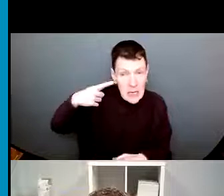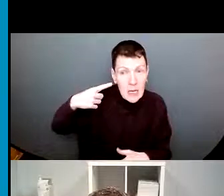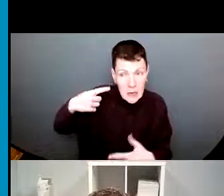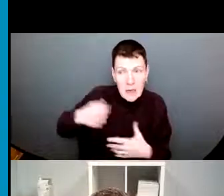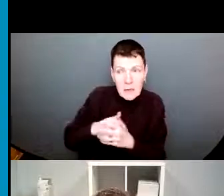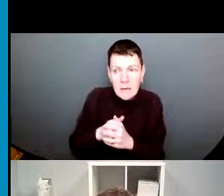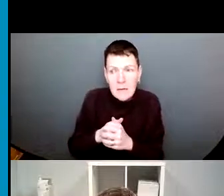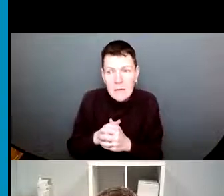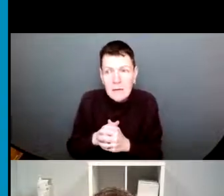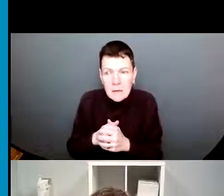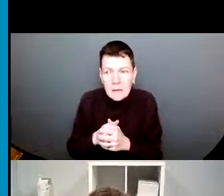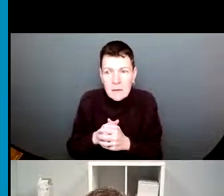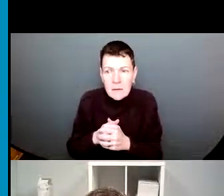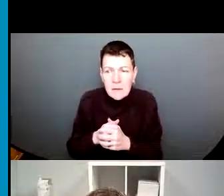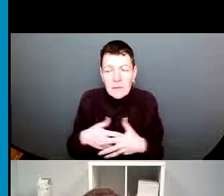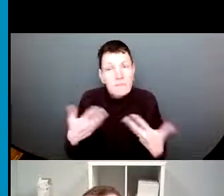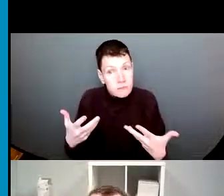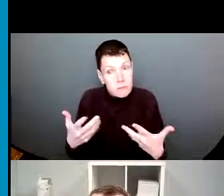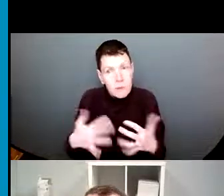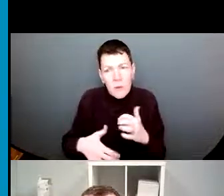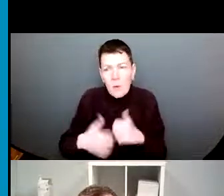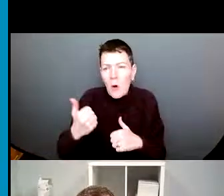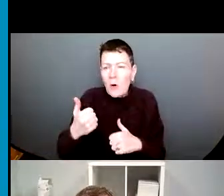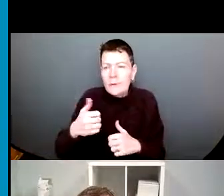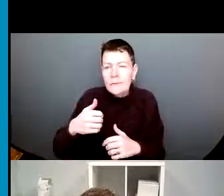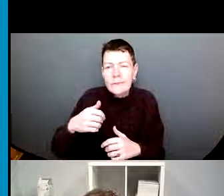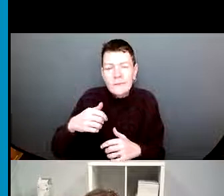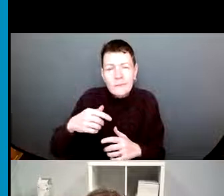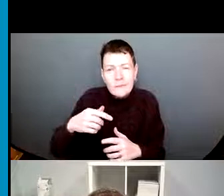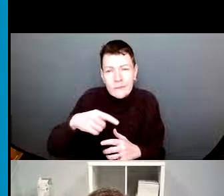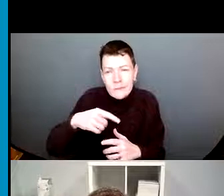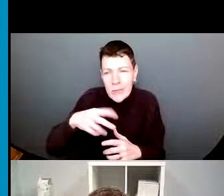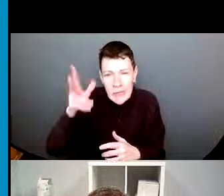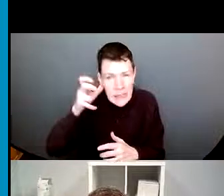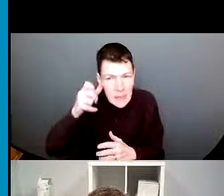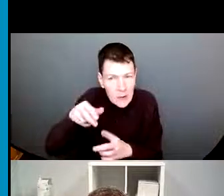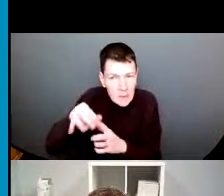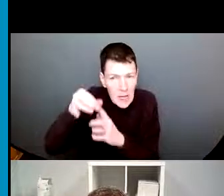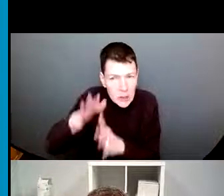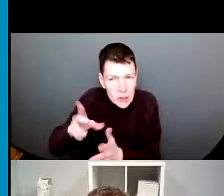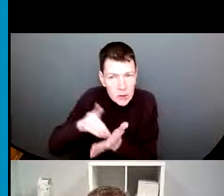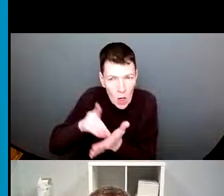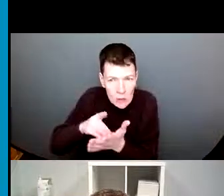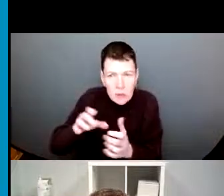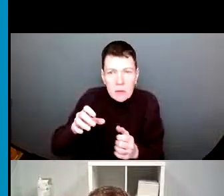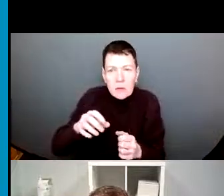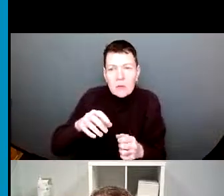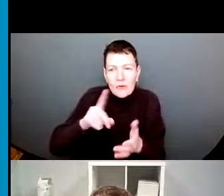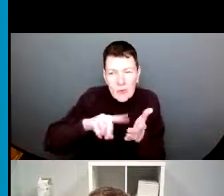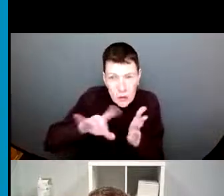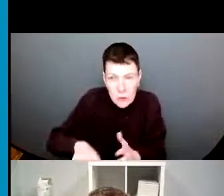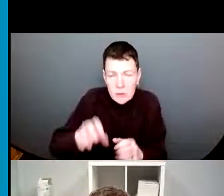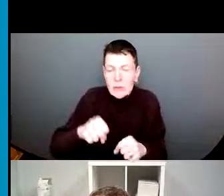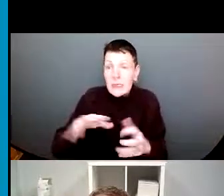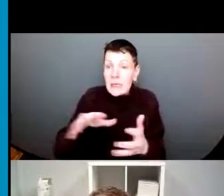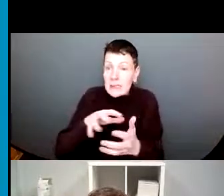hearing. So most hearing specialists and researchers will agree you can damage your hearing if you're continually exposed